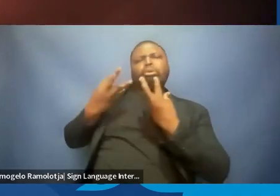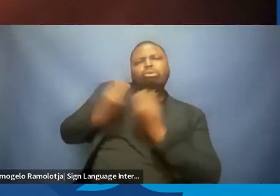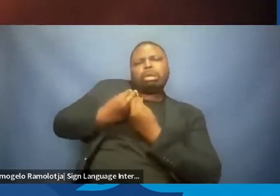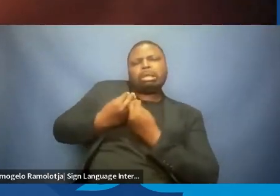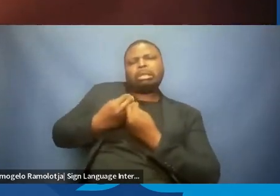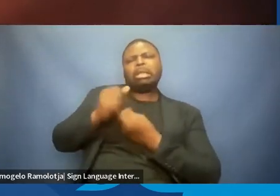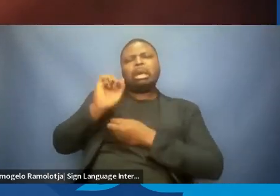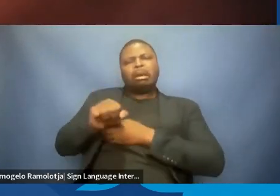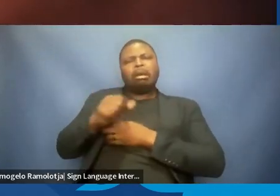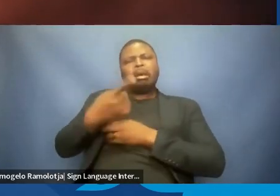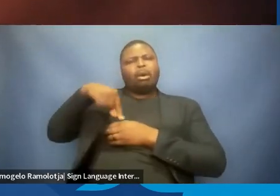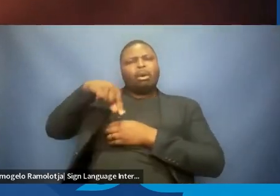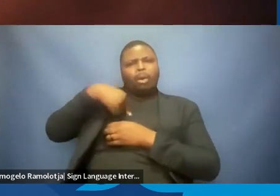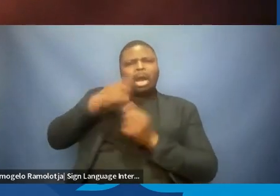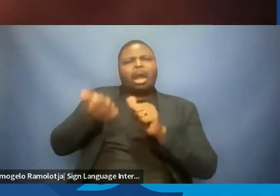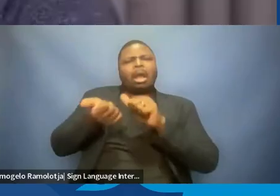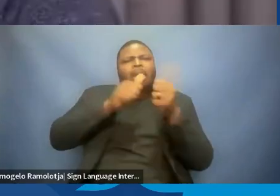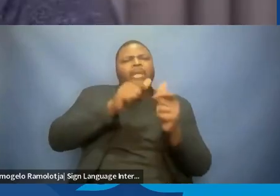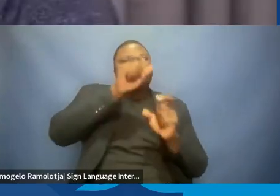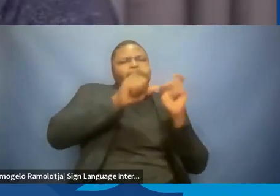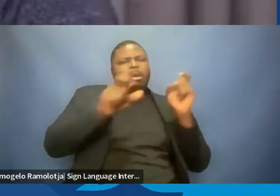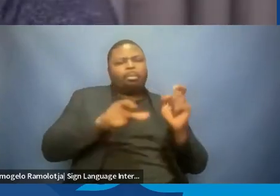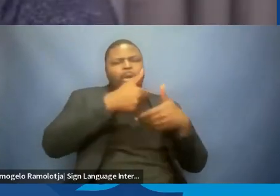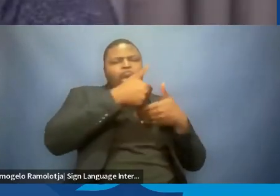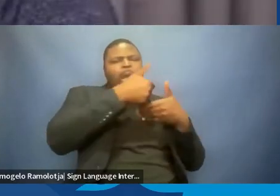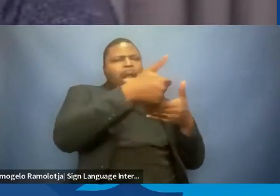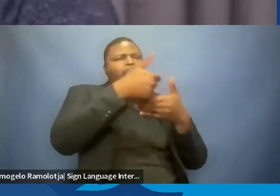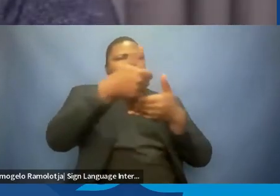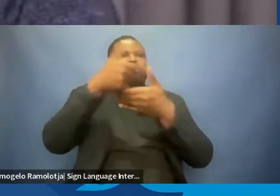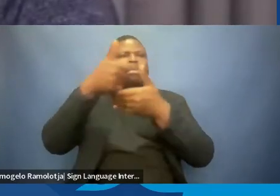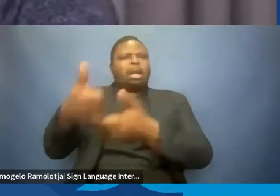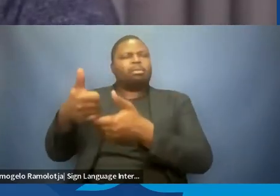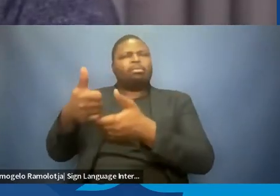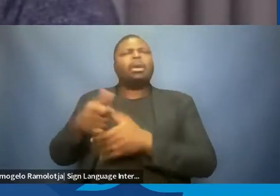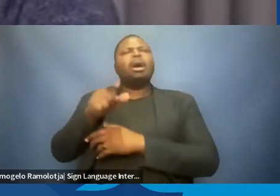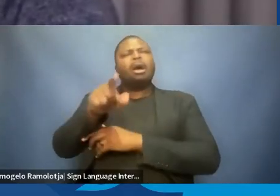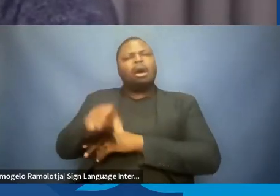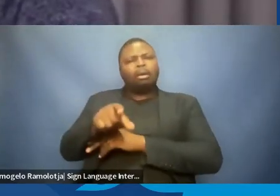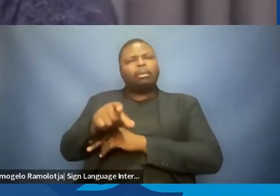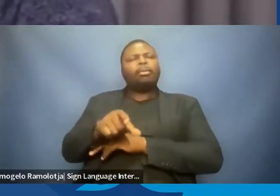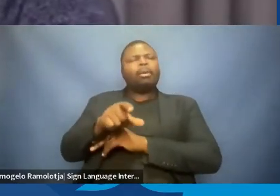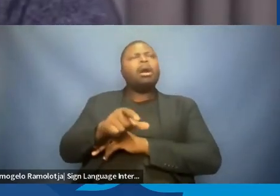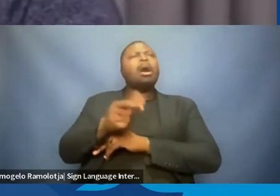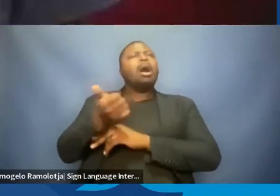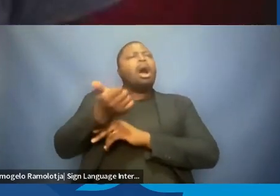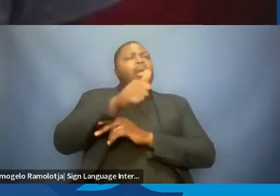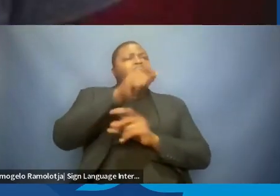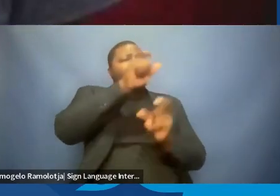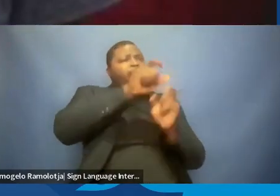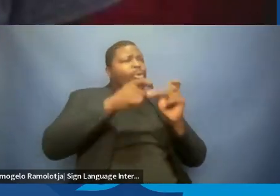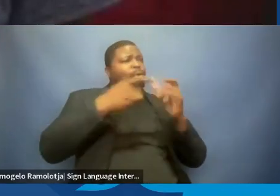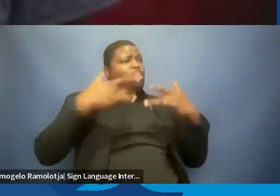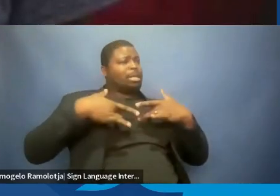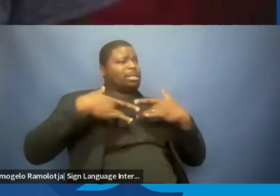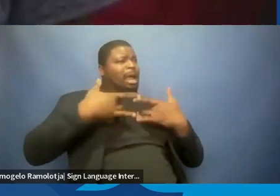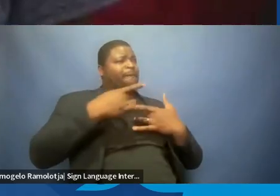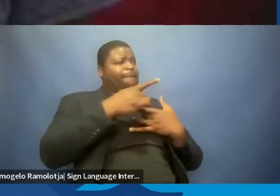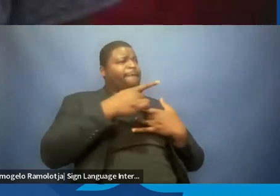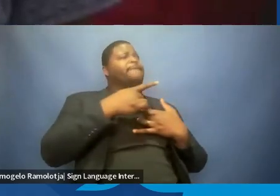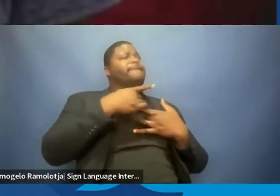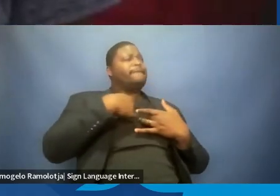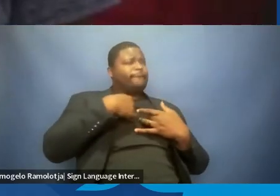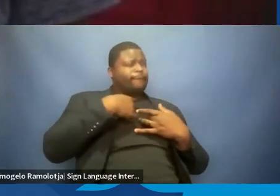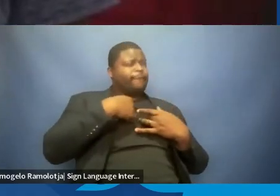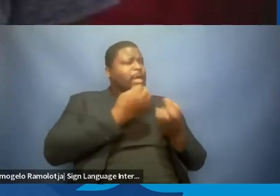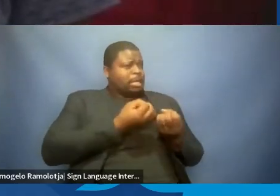go help other people, working to give others the life that I didn't get, so then they can get